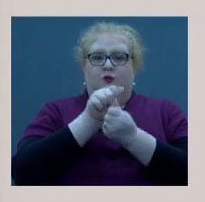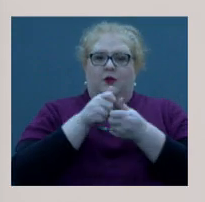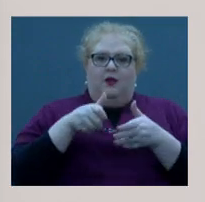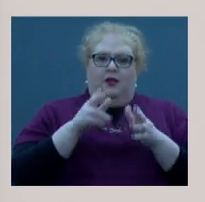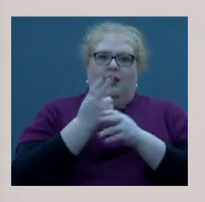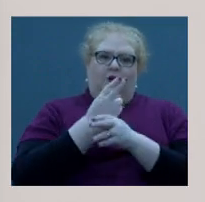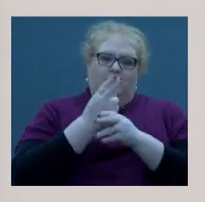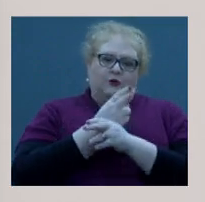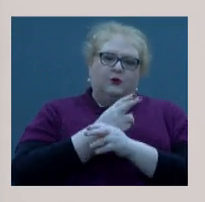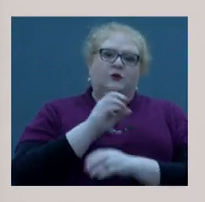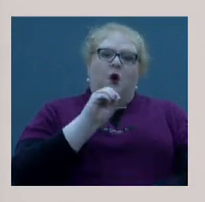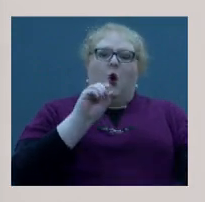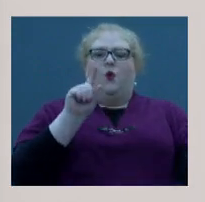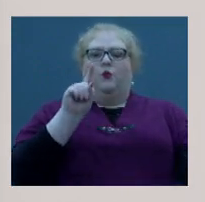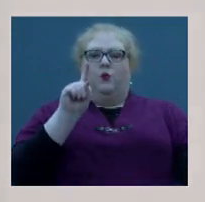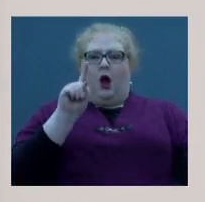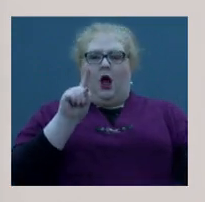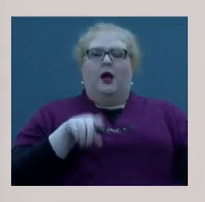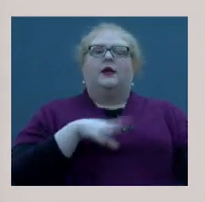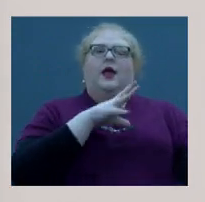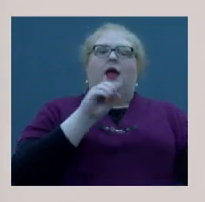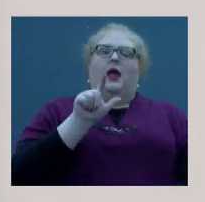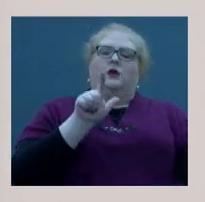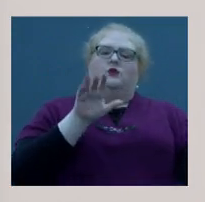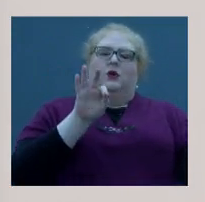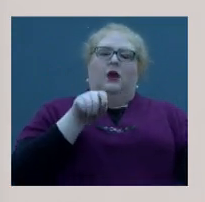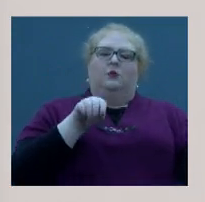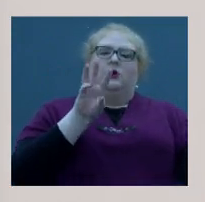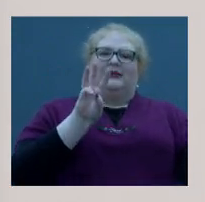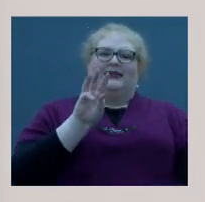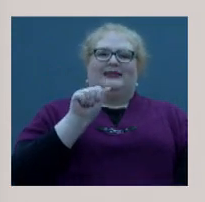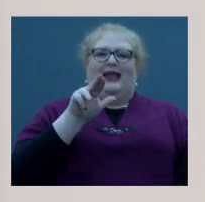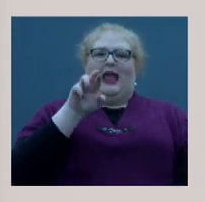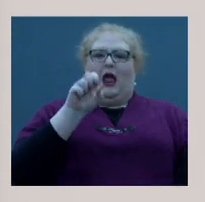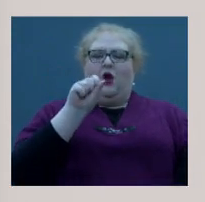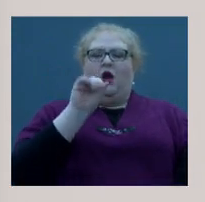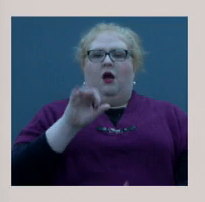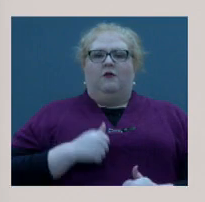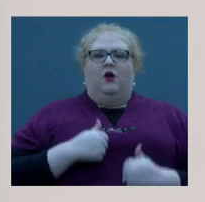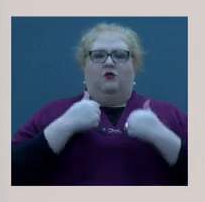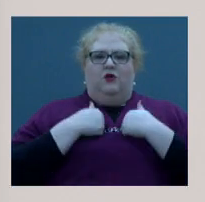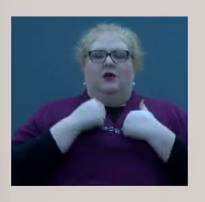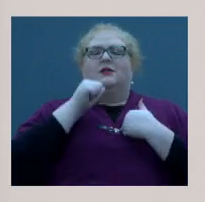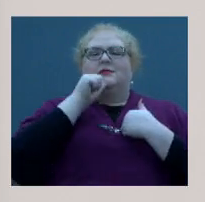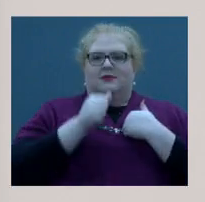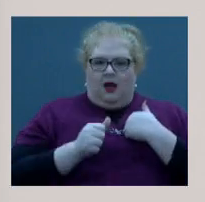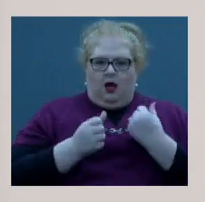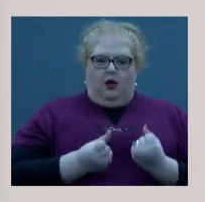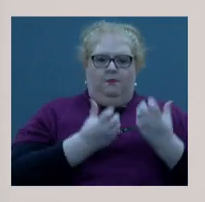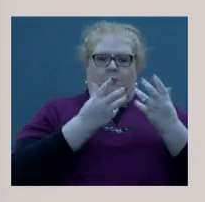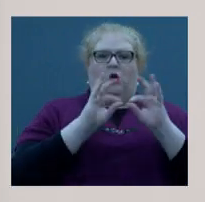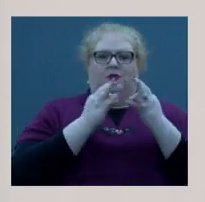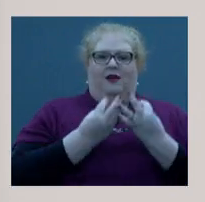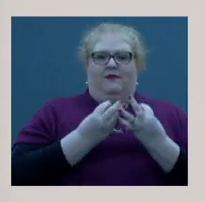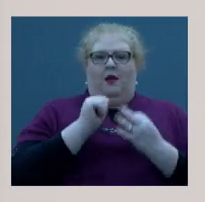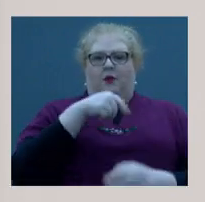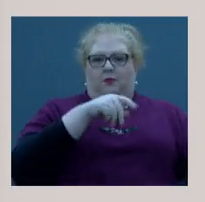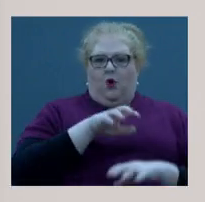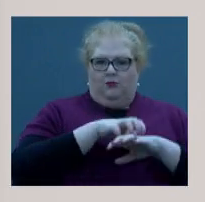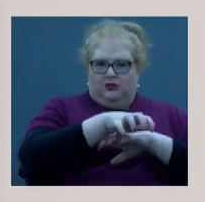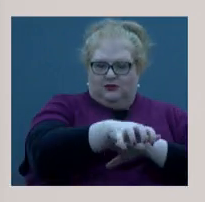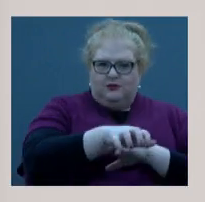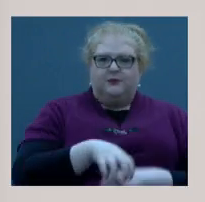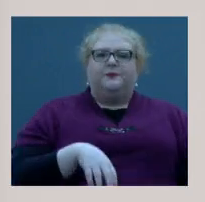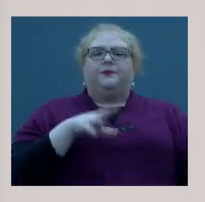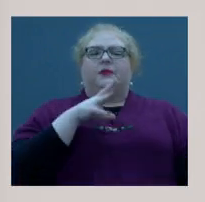uses being the O1 district, and 29.6 acres of residential non-multifamily. As stated before,